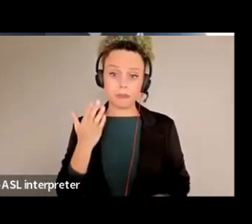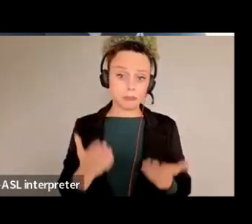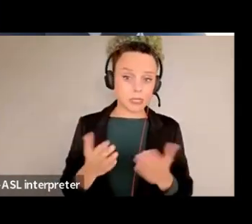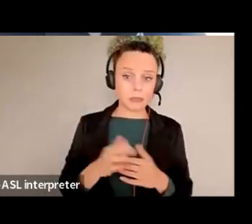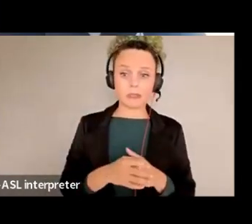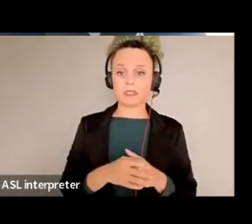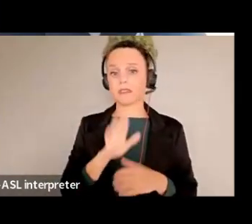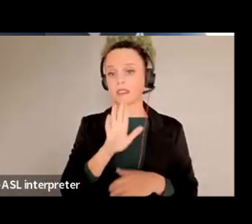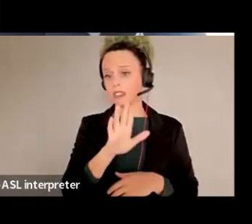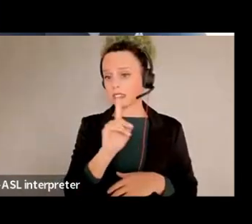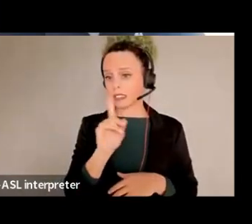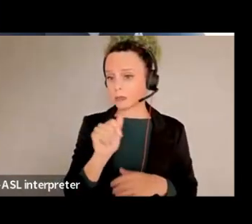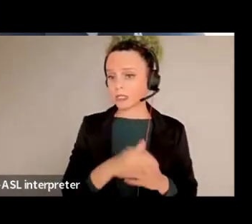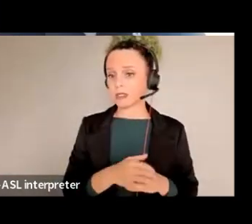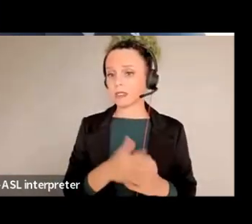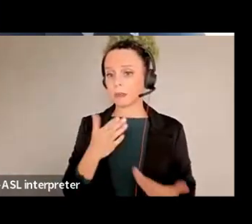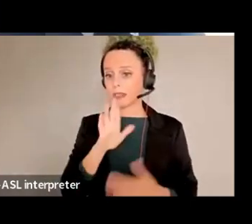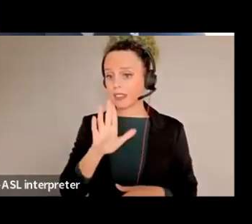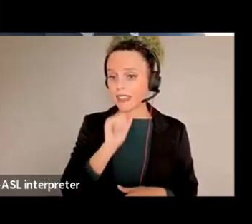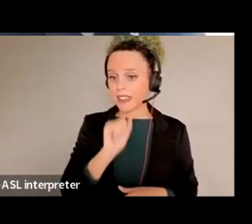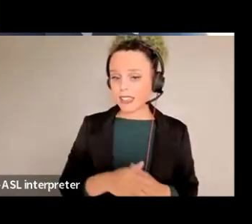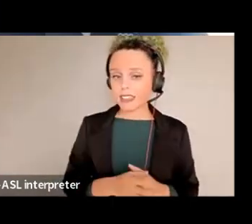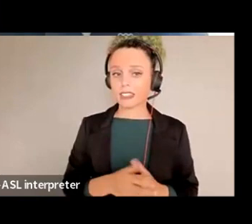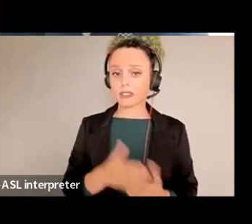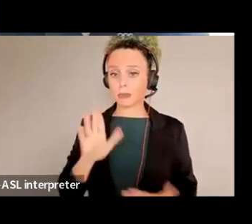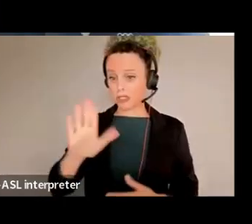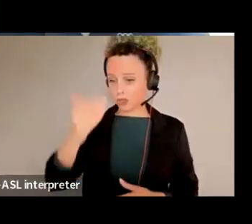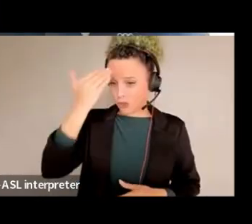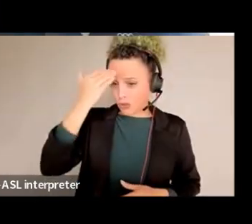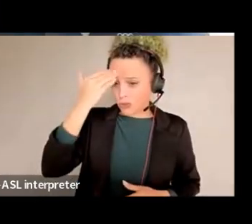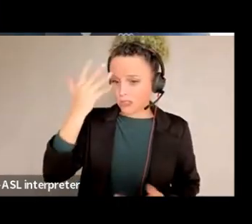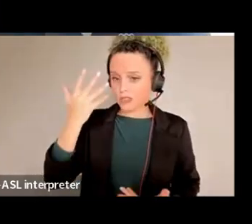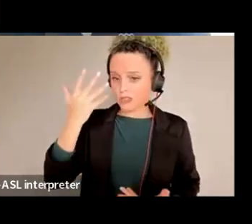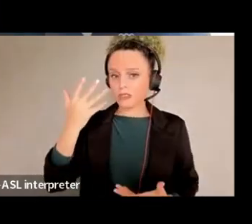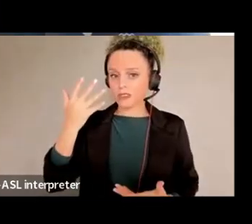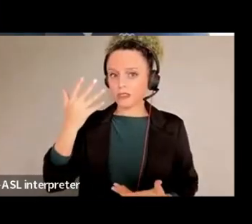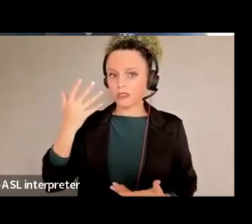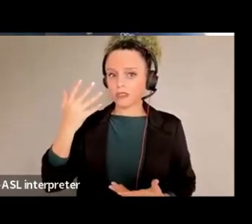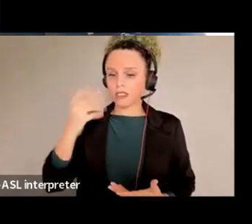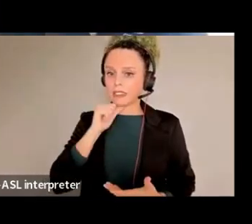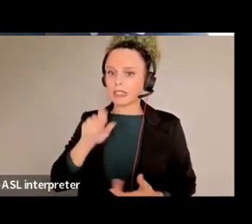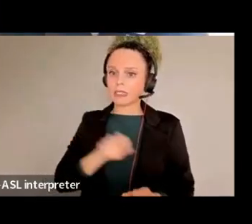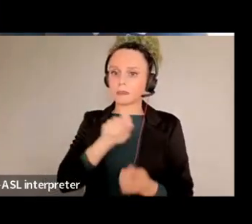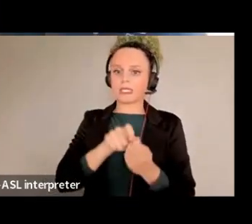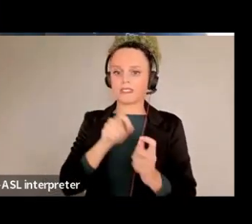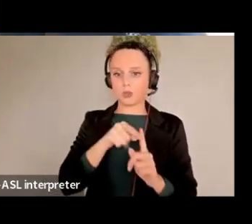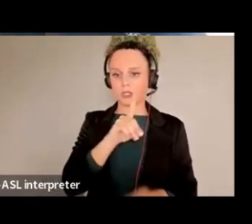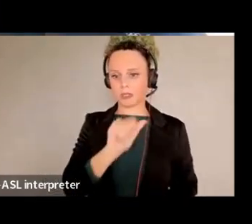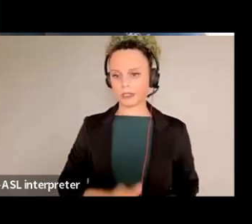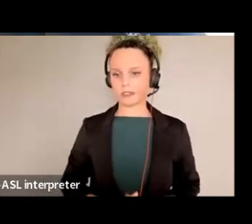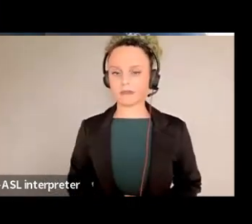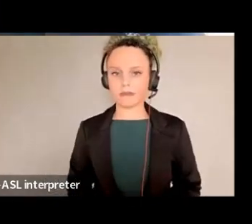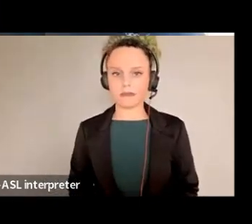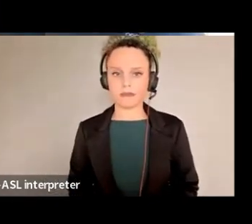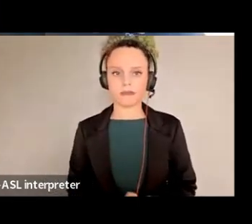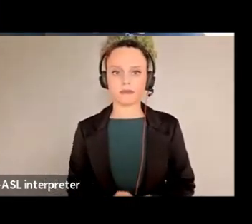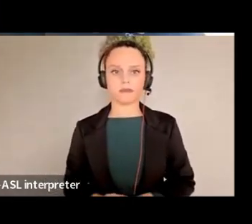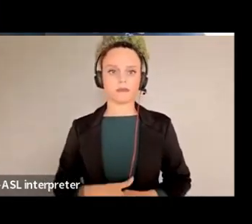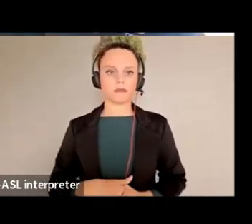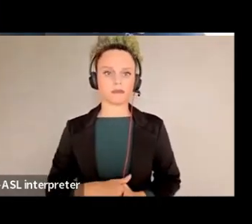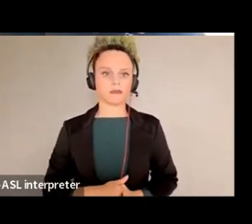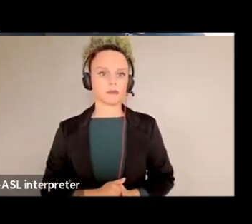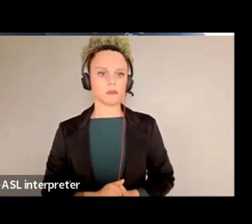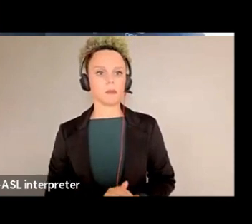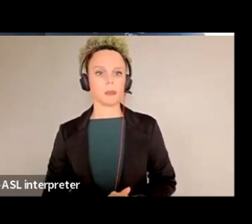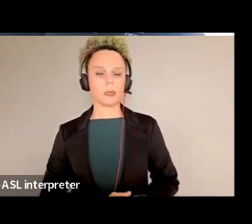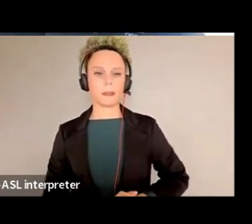them or it would be very confusing. And that could be based on their disability, based on their age, just based on their knowledge